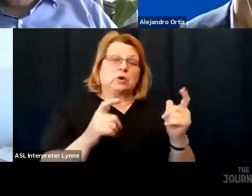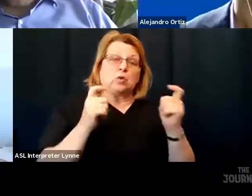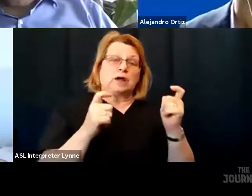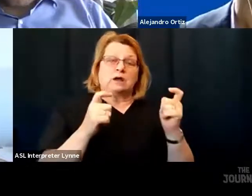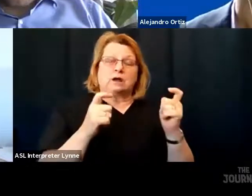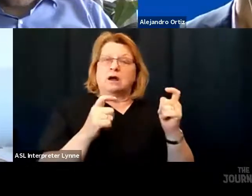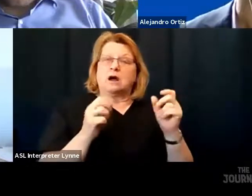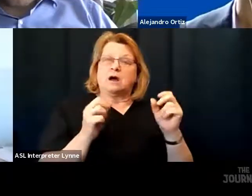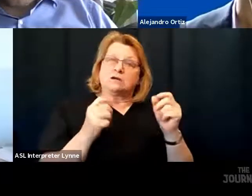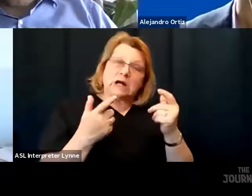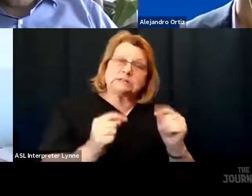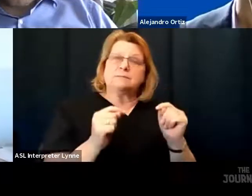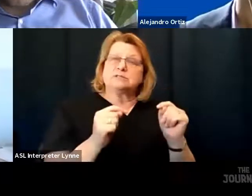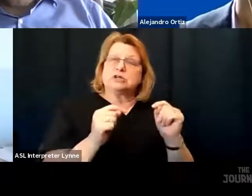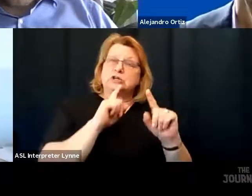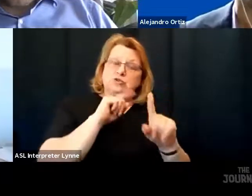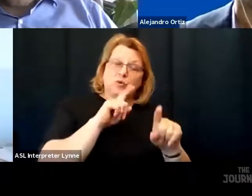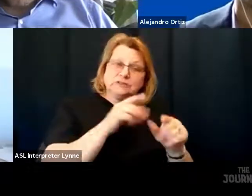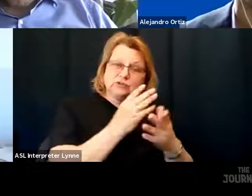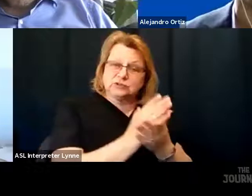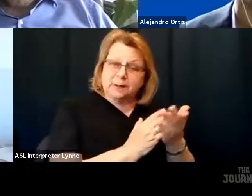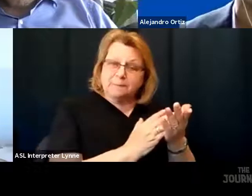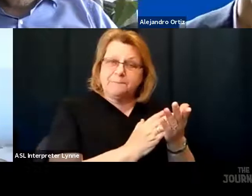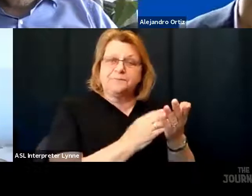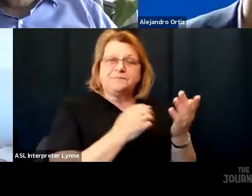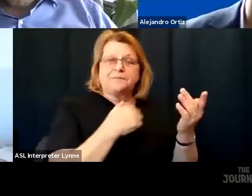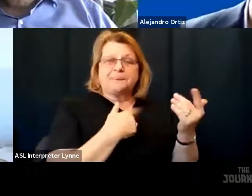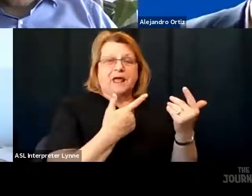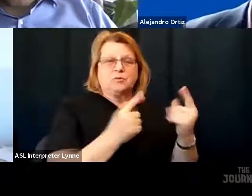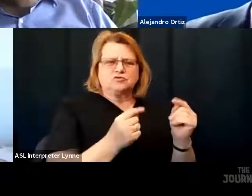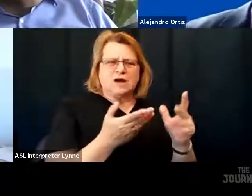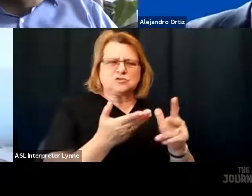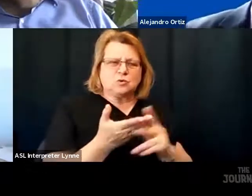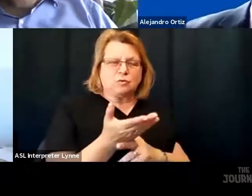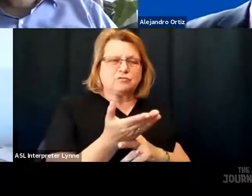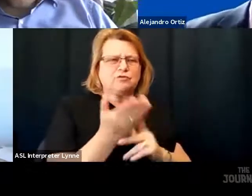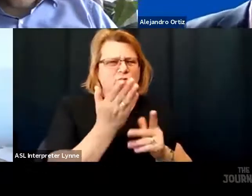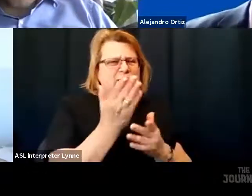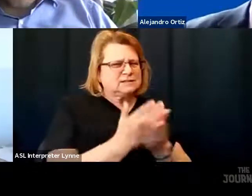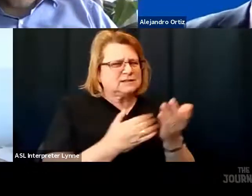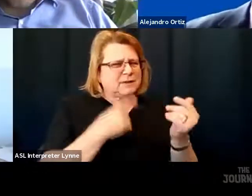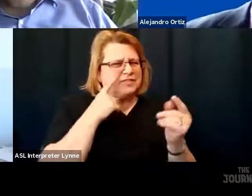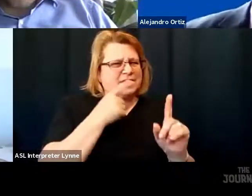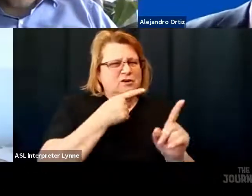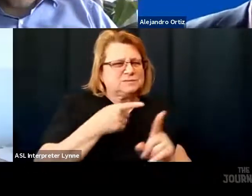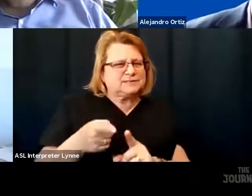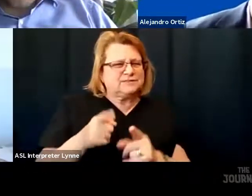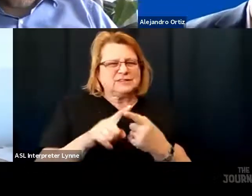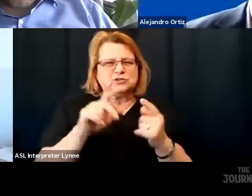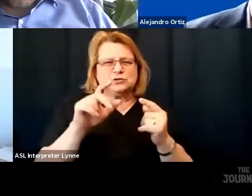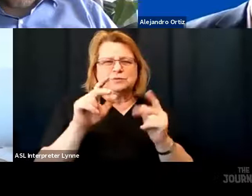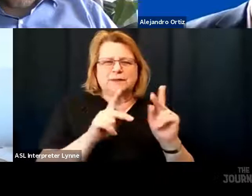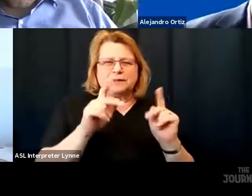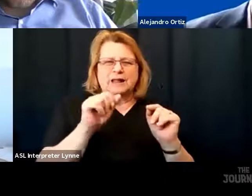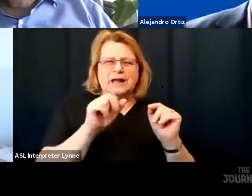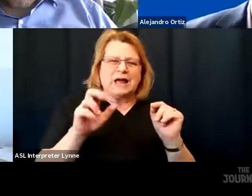So I will try to run through them. And some of them I think are specific to some of you. So Aaron, maybe starting with you,